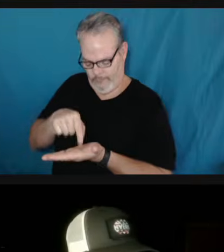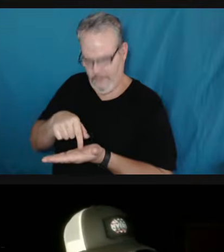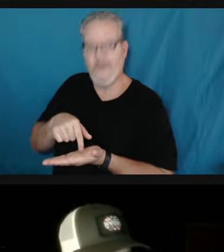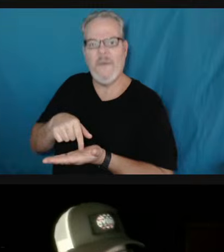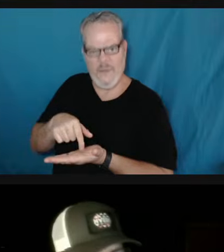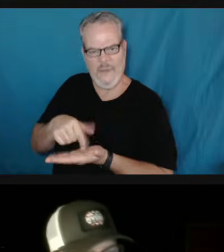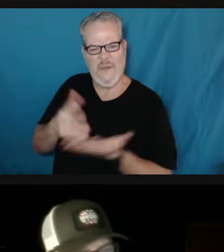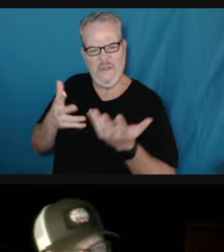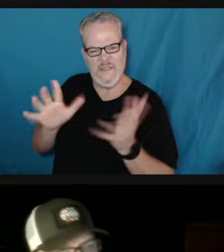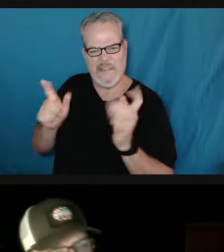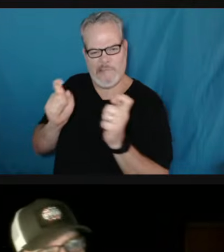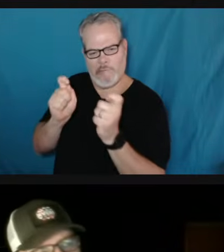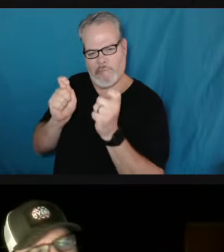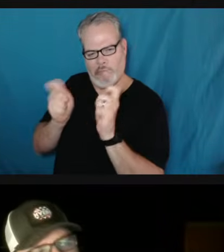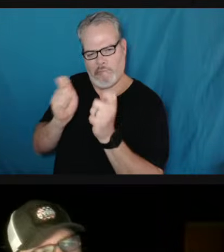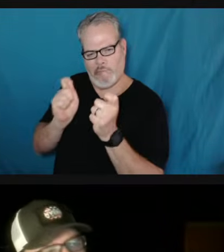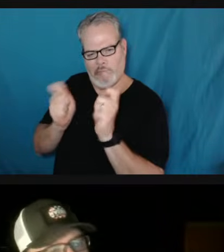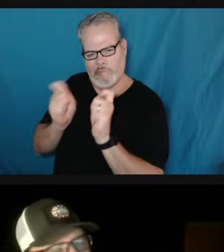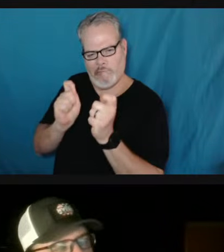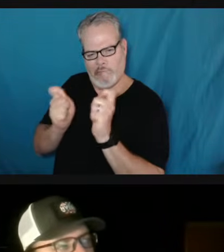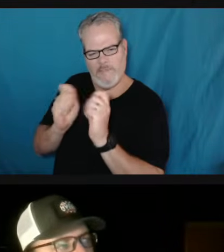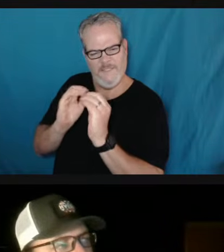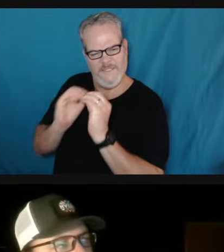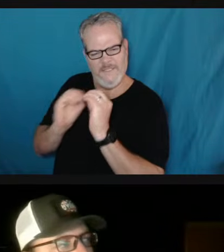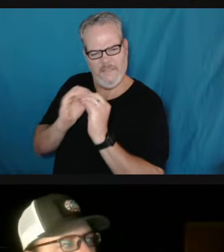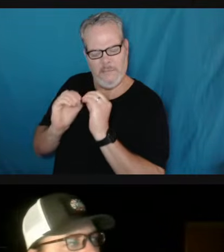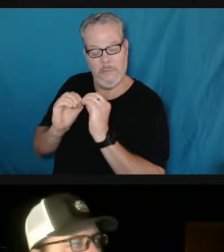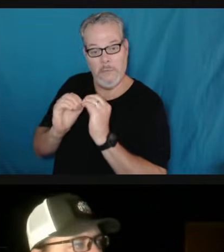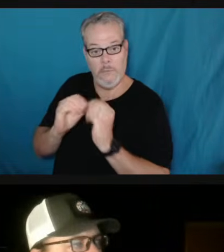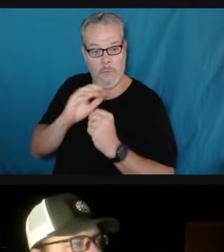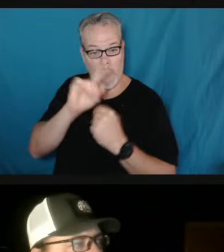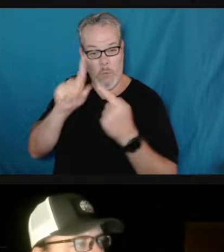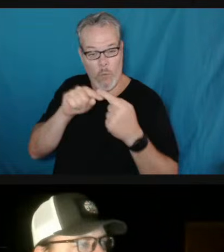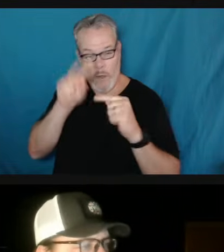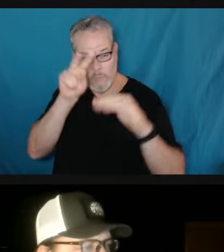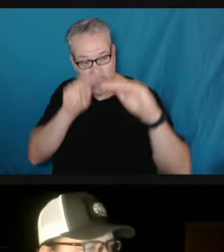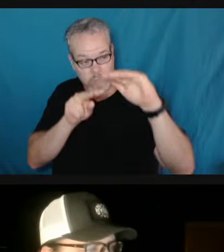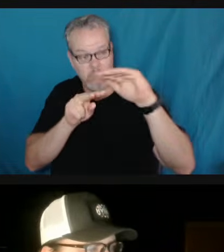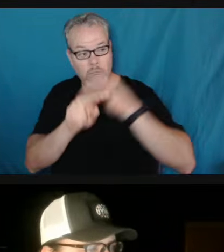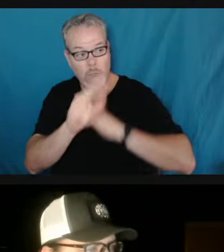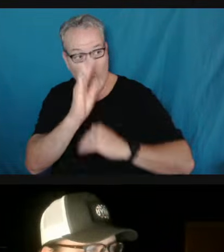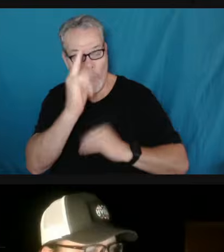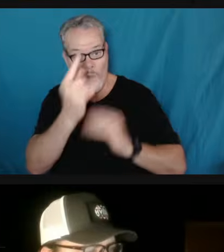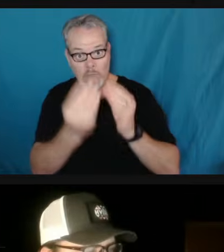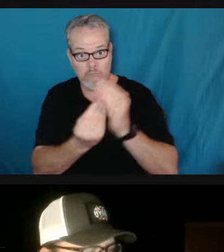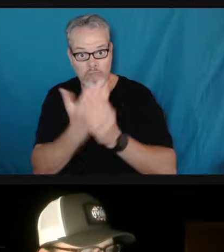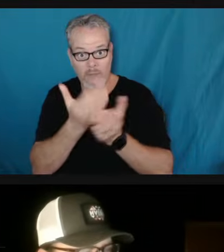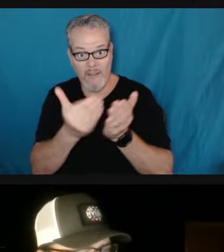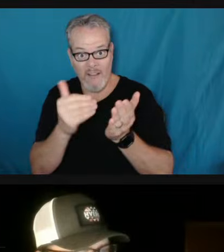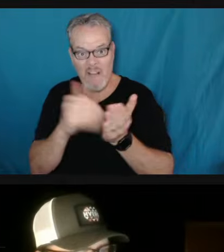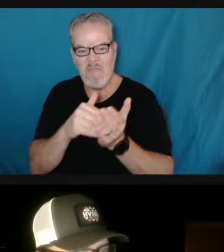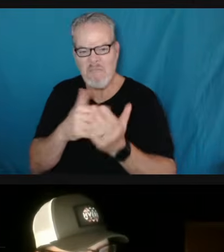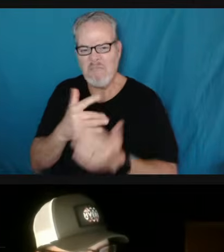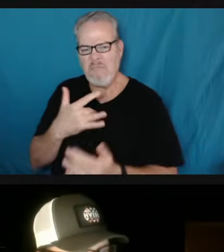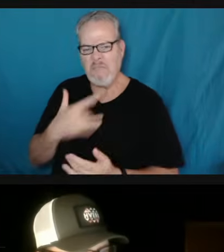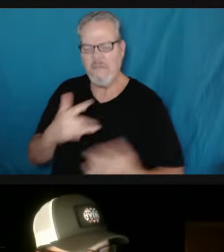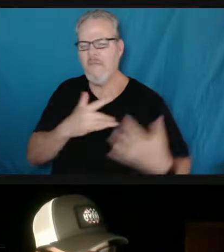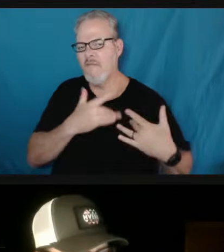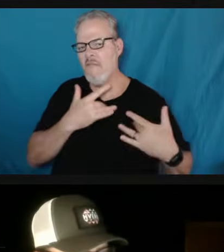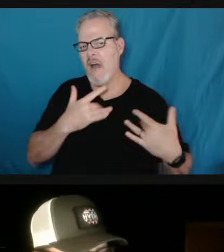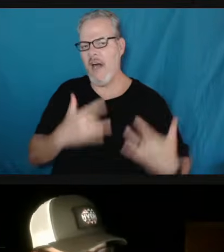here, and still most likely around Valentine's Day based on modeled inflation. No activity on either rift zone,